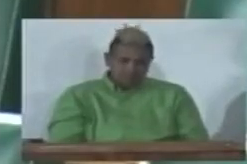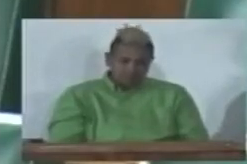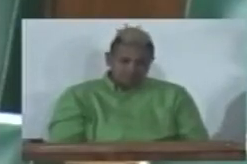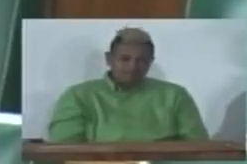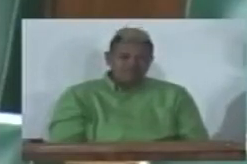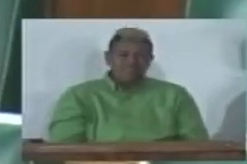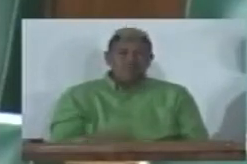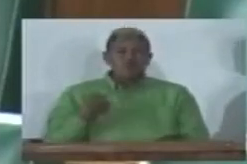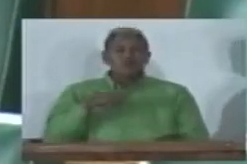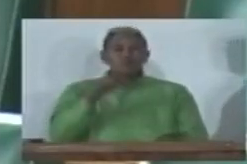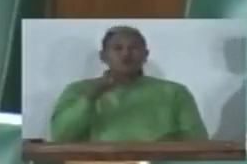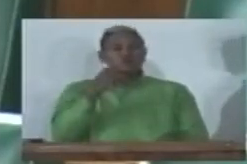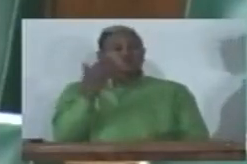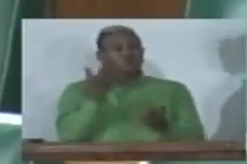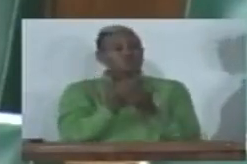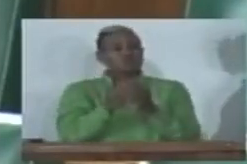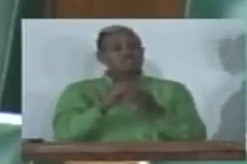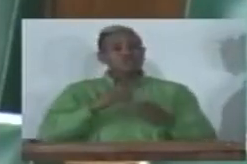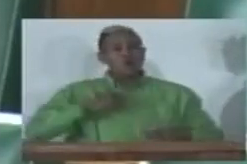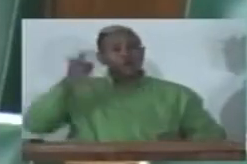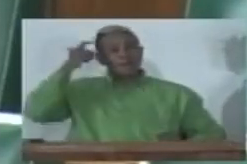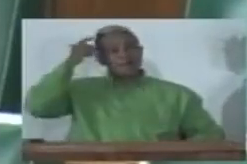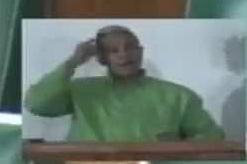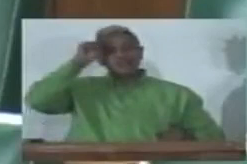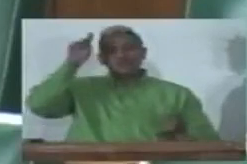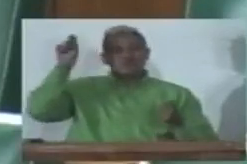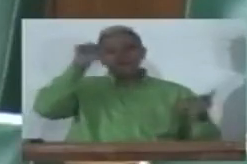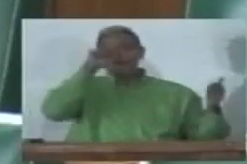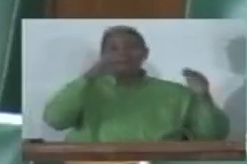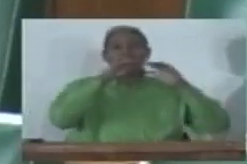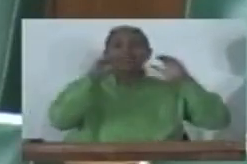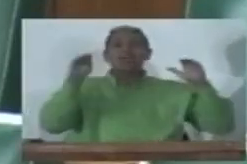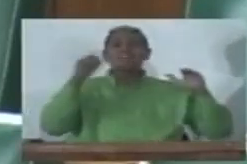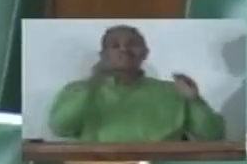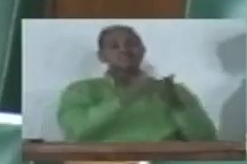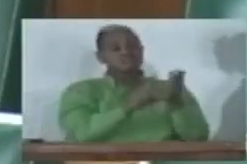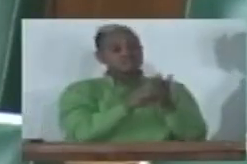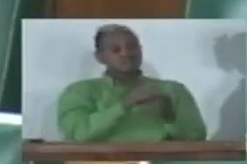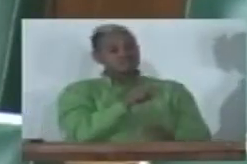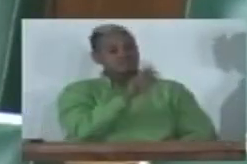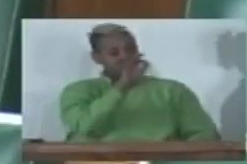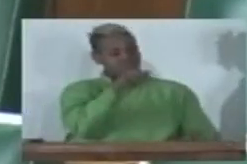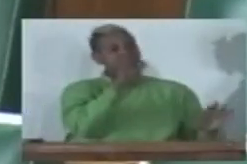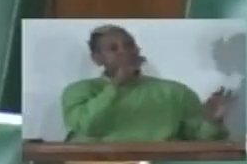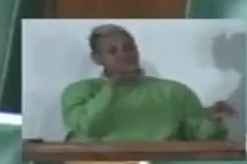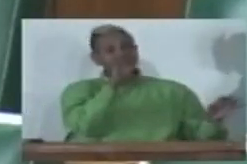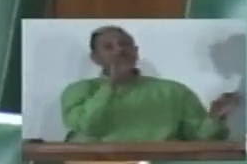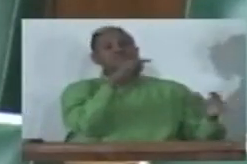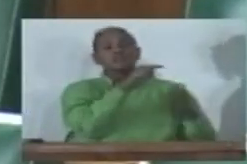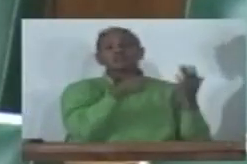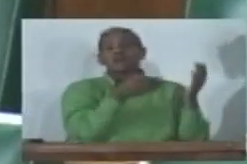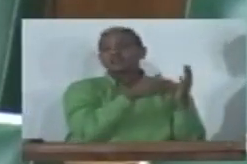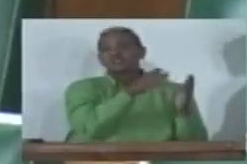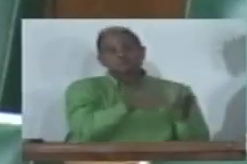And we must get in our minds to remove the level of discrimination against these